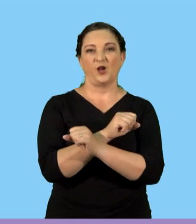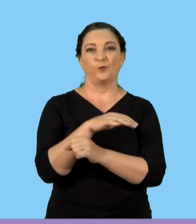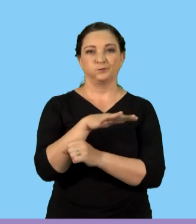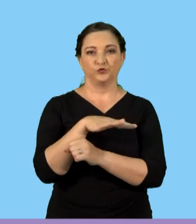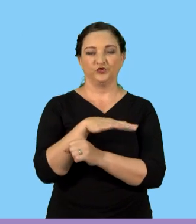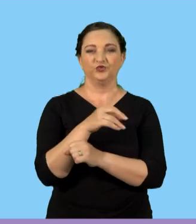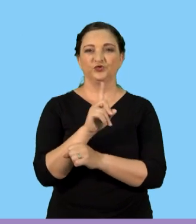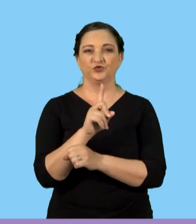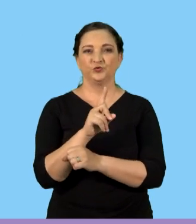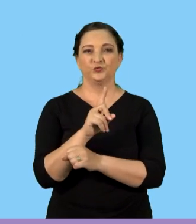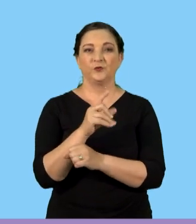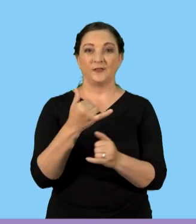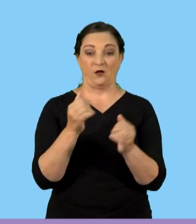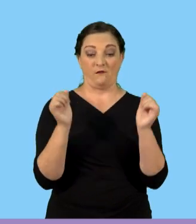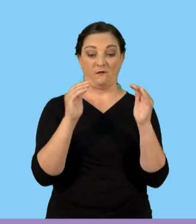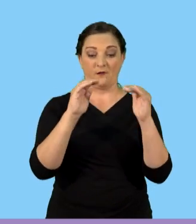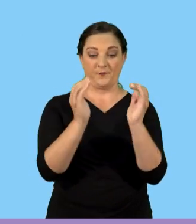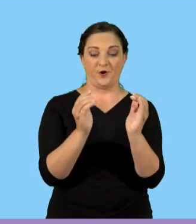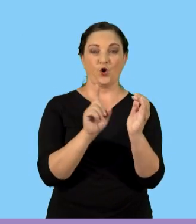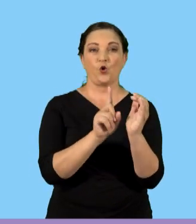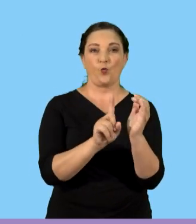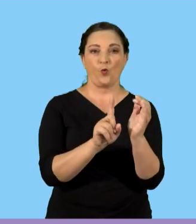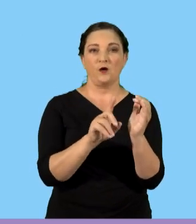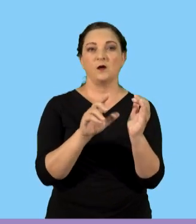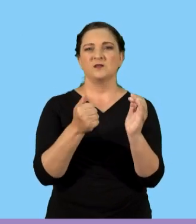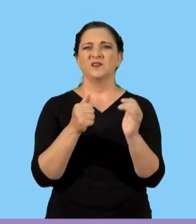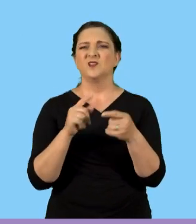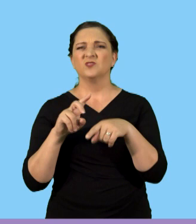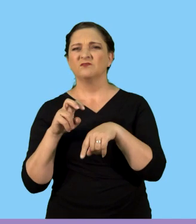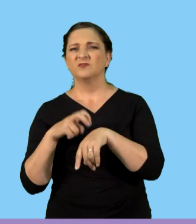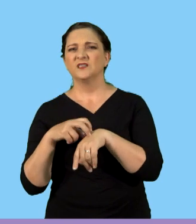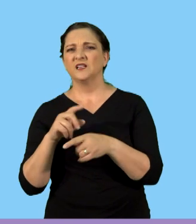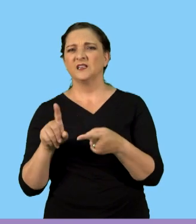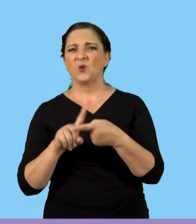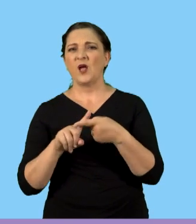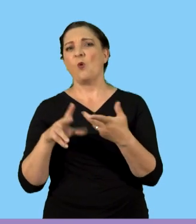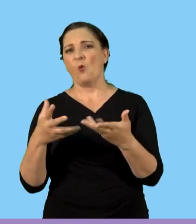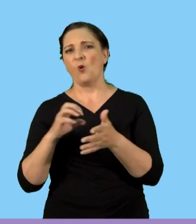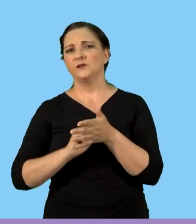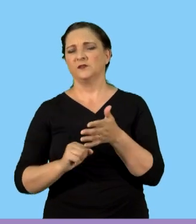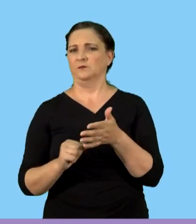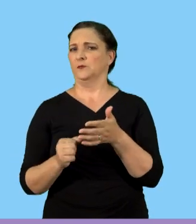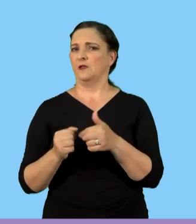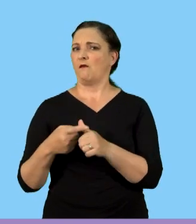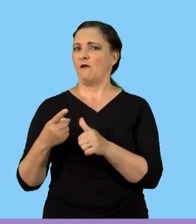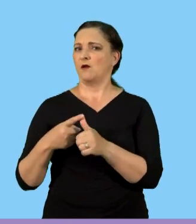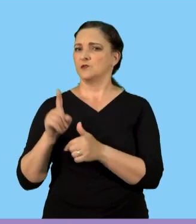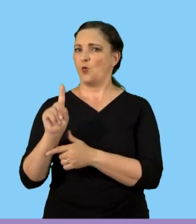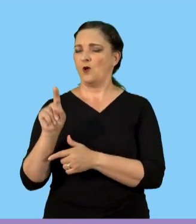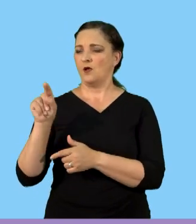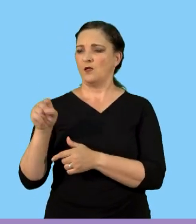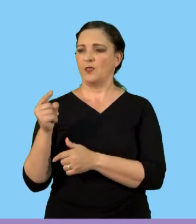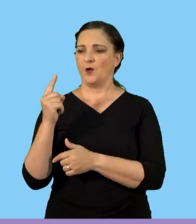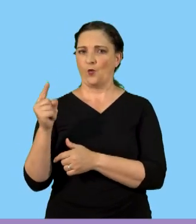position, in this case multiplied by 1. And what we add or subtract so that we can get to 1 and 1